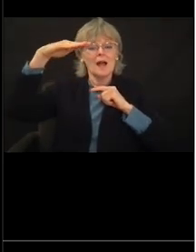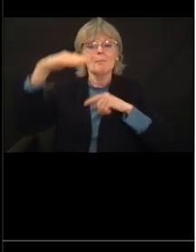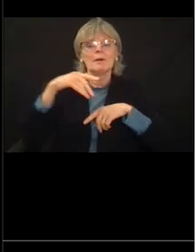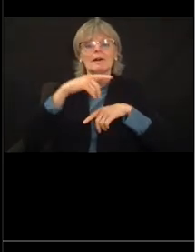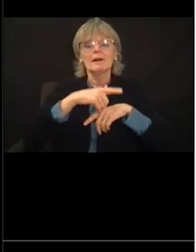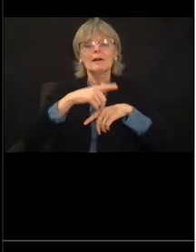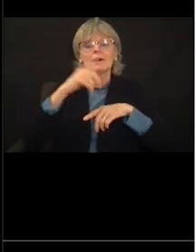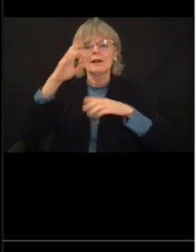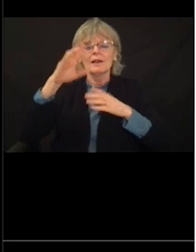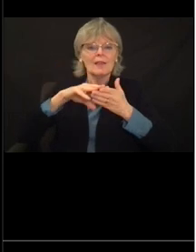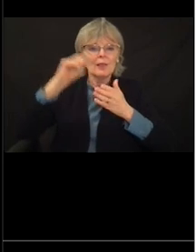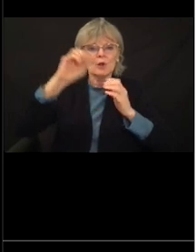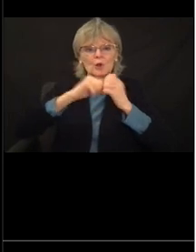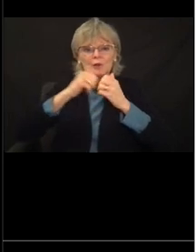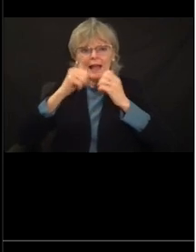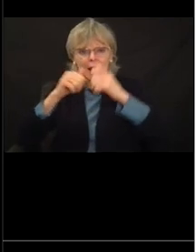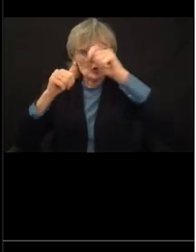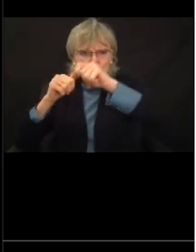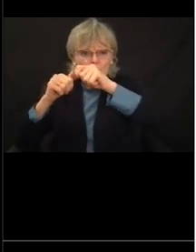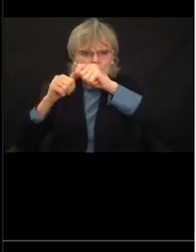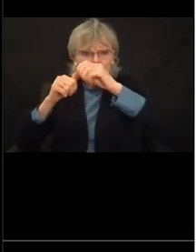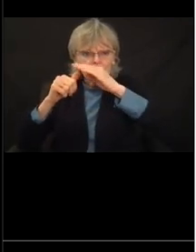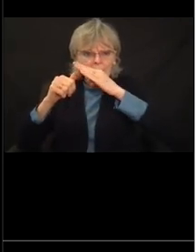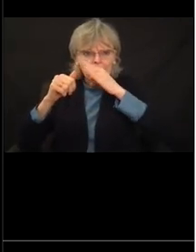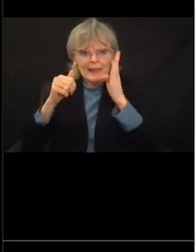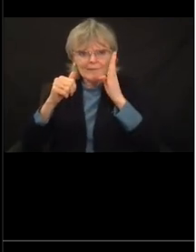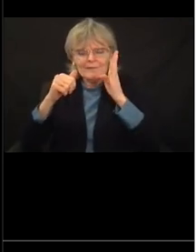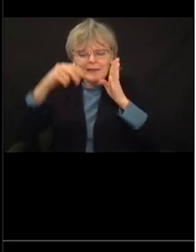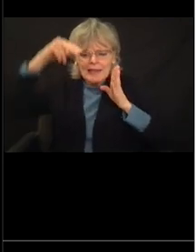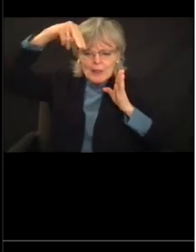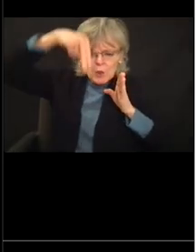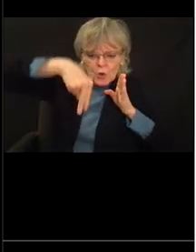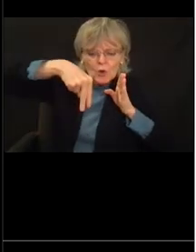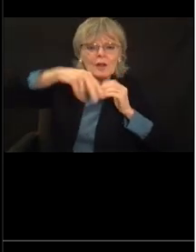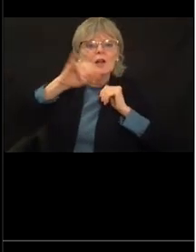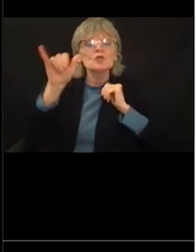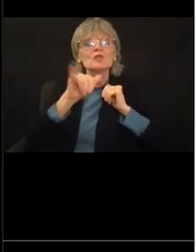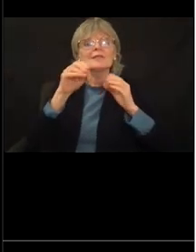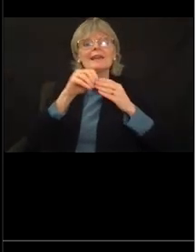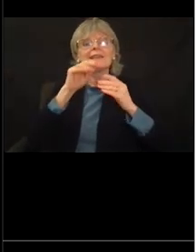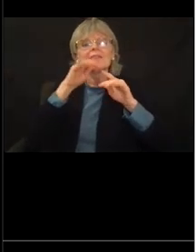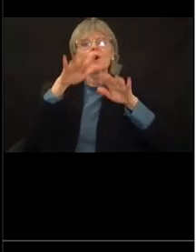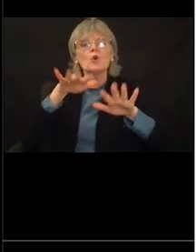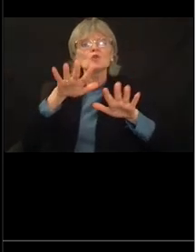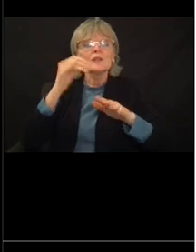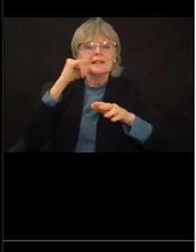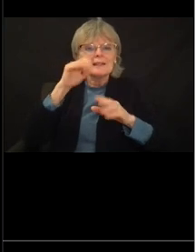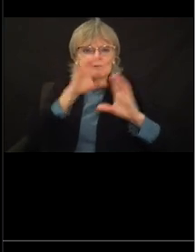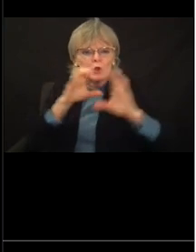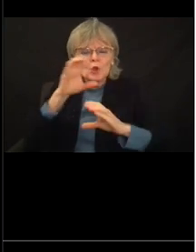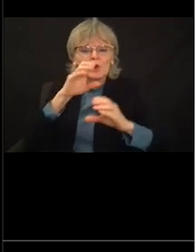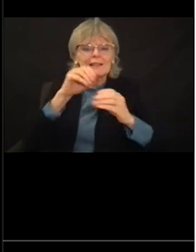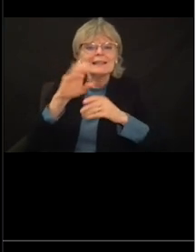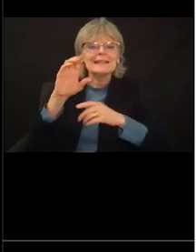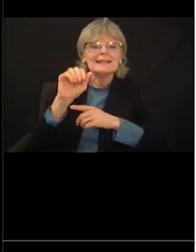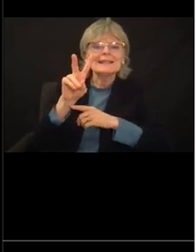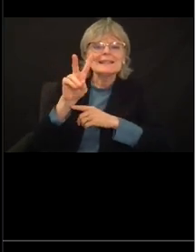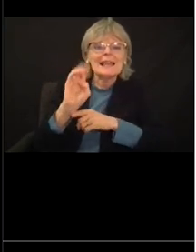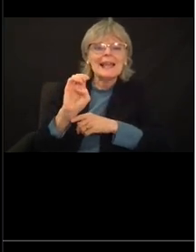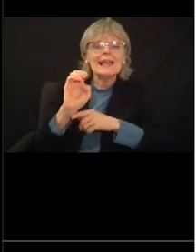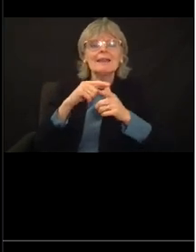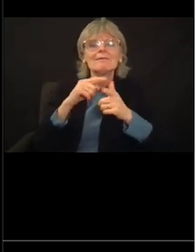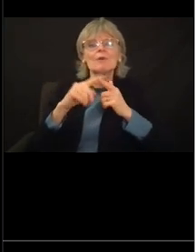things up, look inside of things, just like they would be doing out in the ocean if they're looking in caves and crevices and coral reef areas